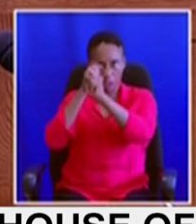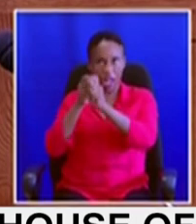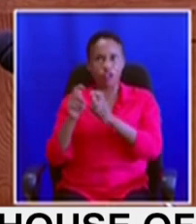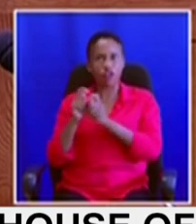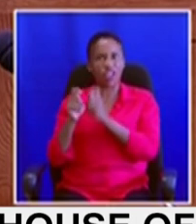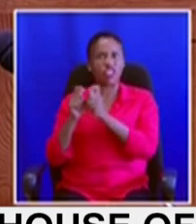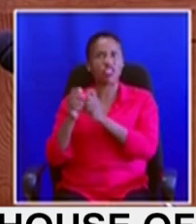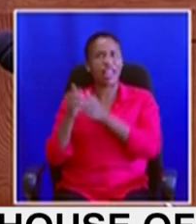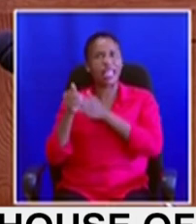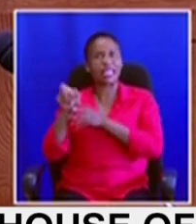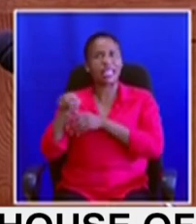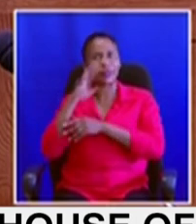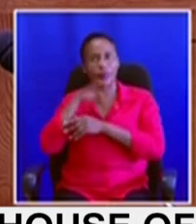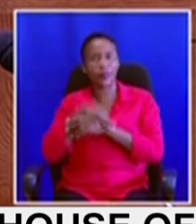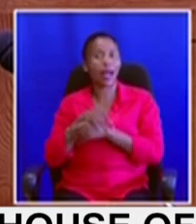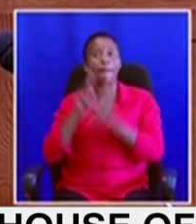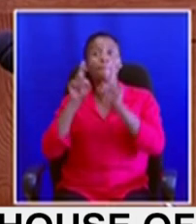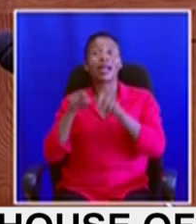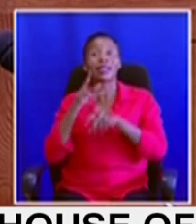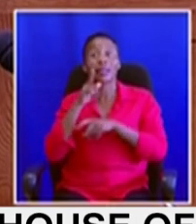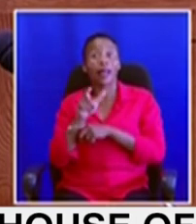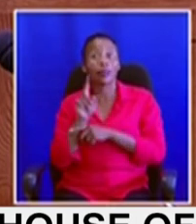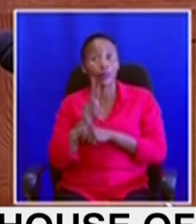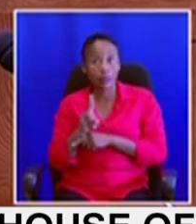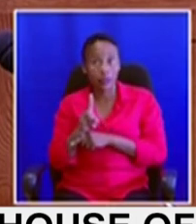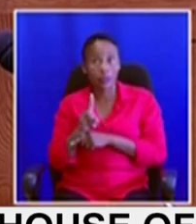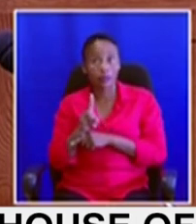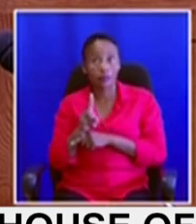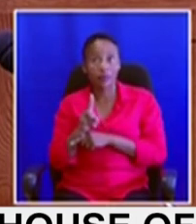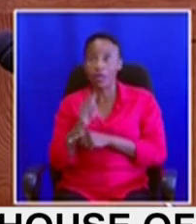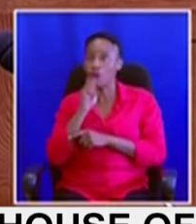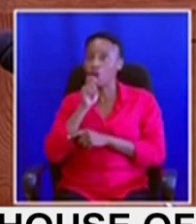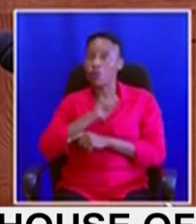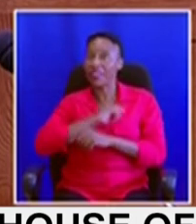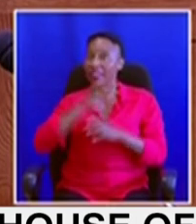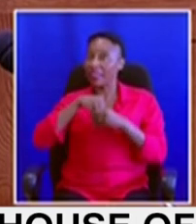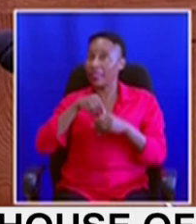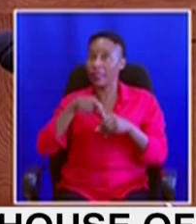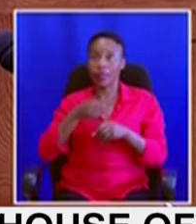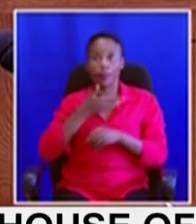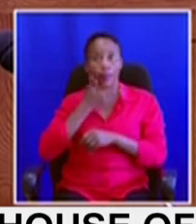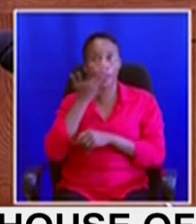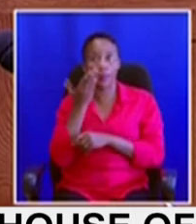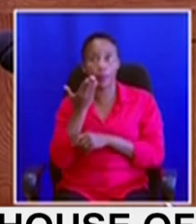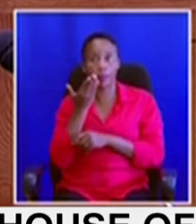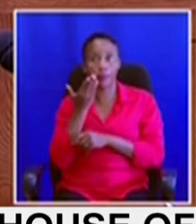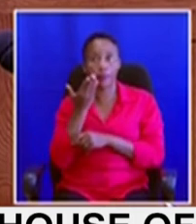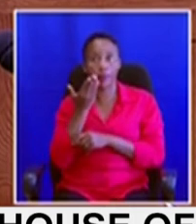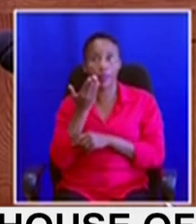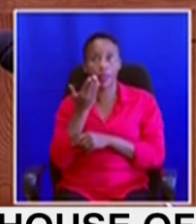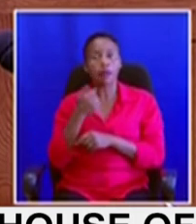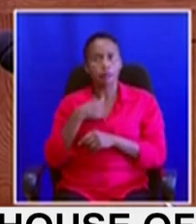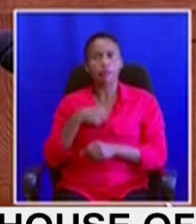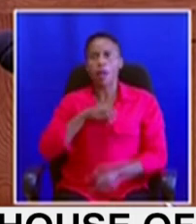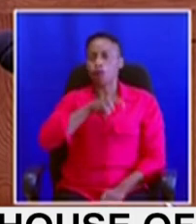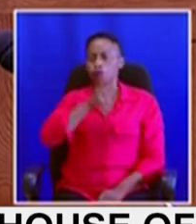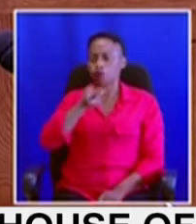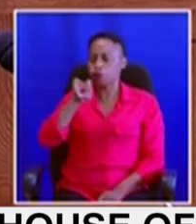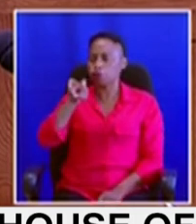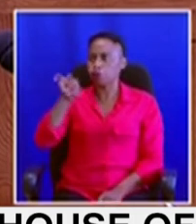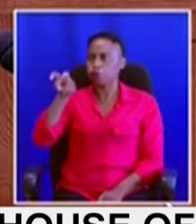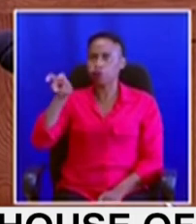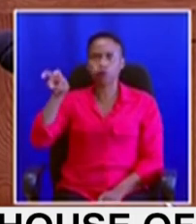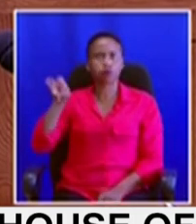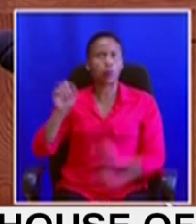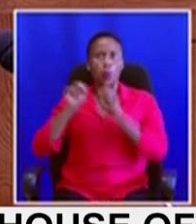leaders. I must tell you that there is no truth in that. As I travel throughout the